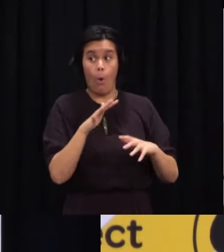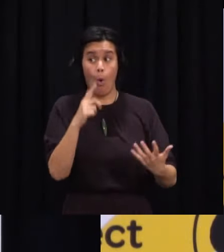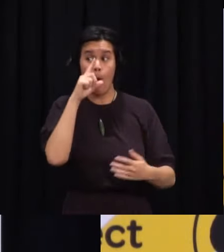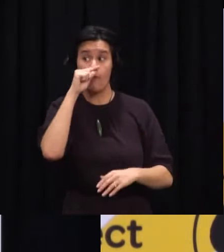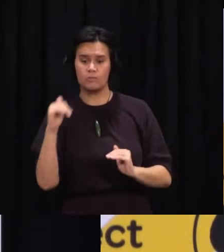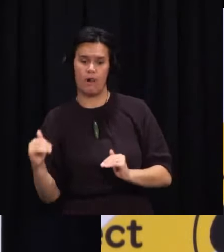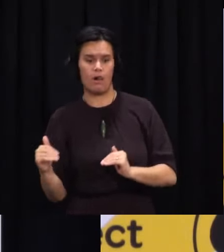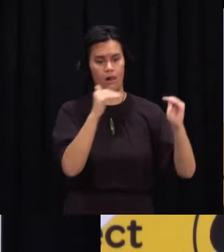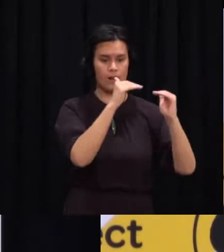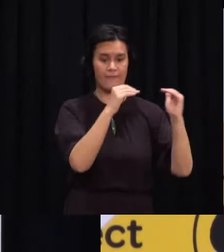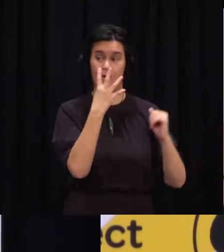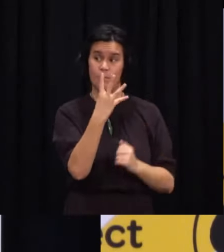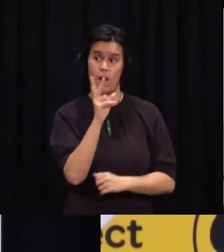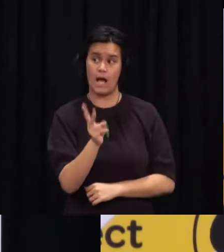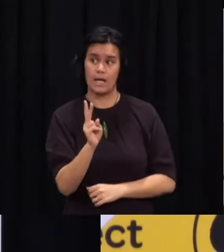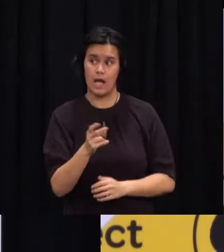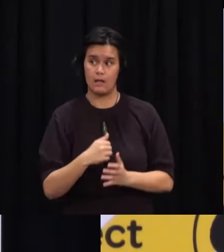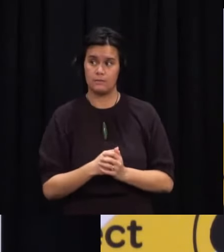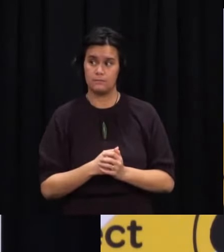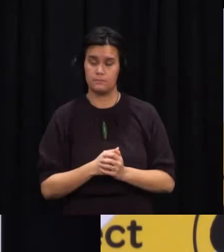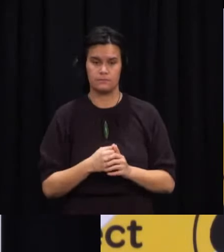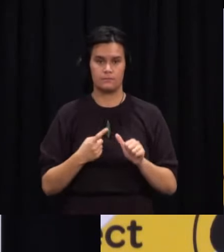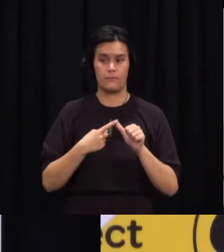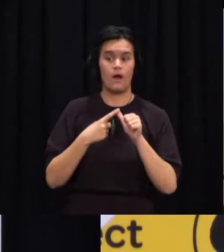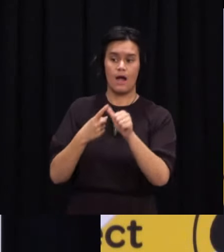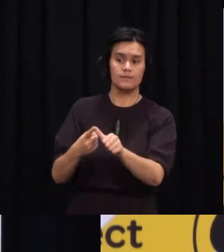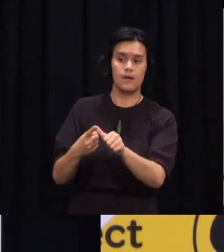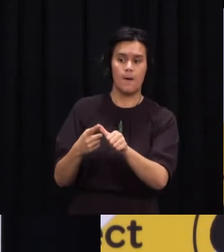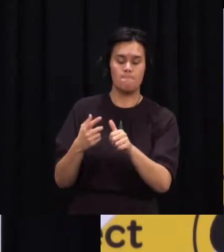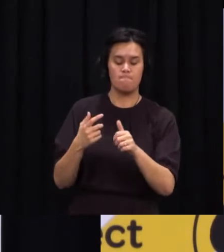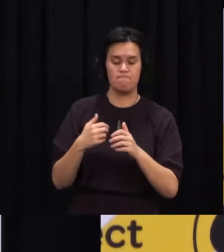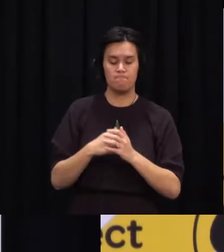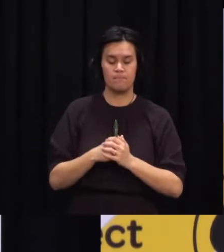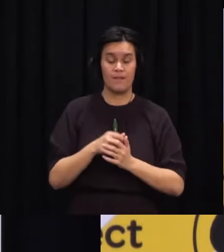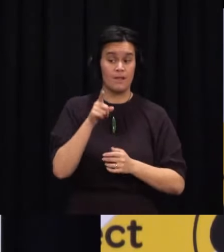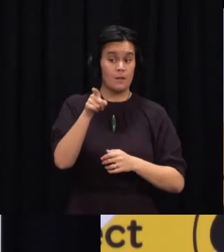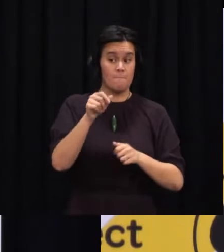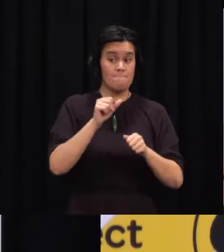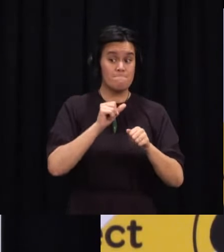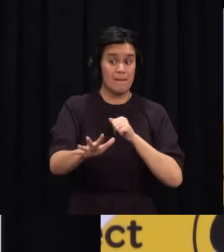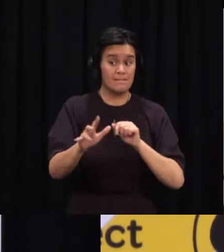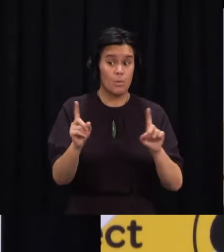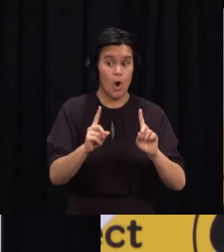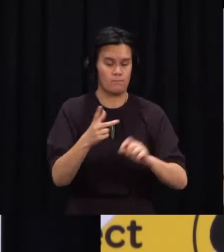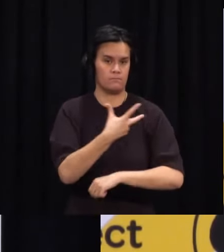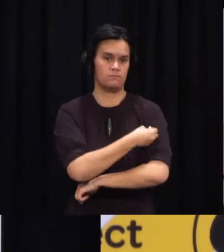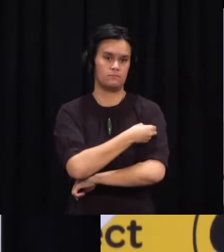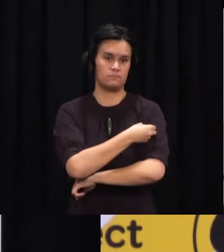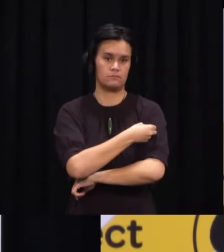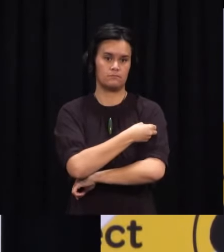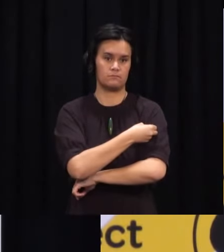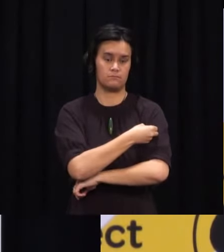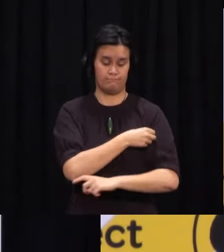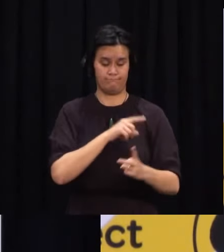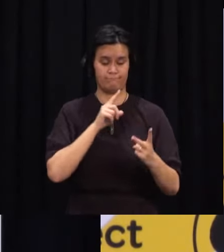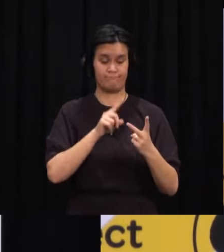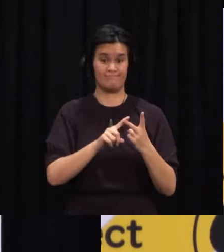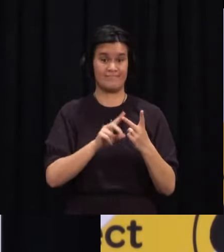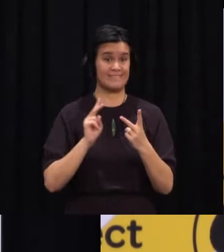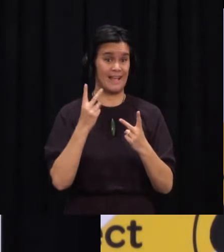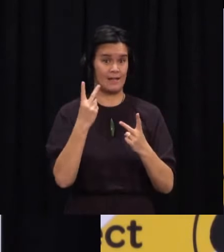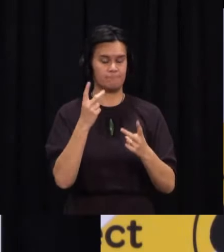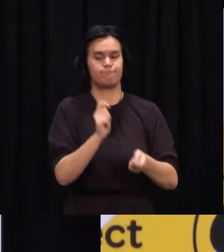4? A good entry for me to just highlight again that vaccination is one of our key messages and the other is testing. You'll remember